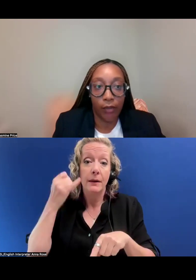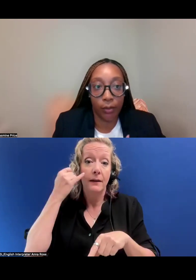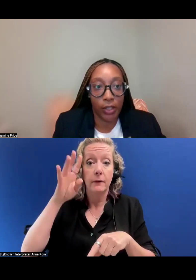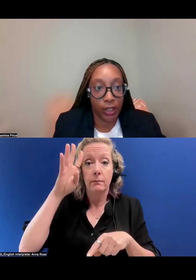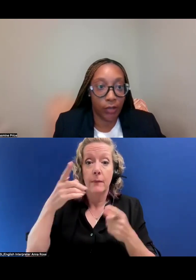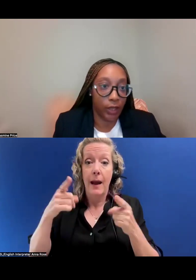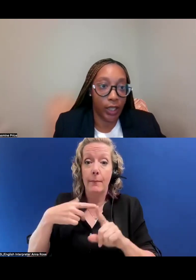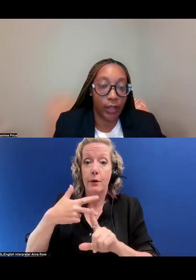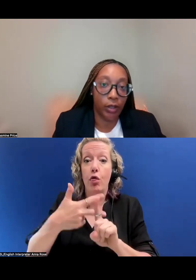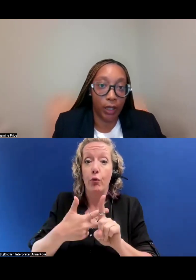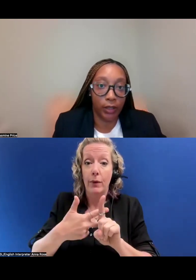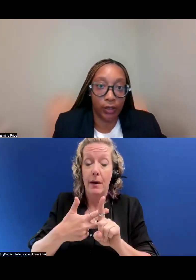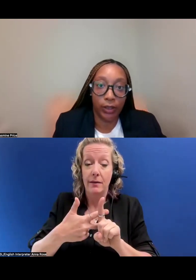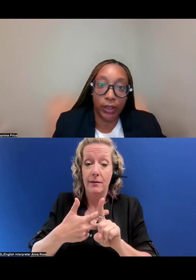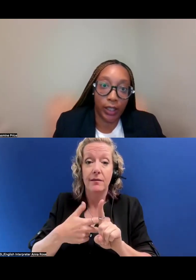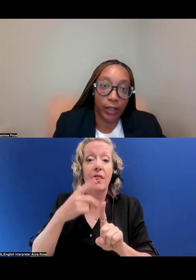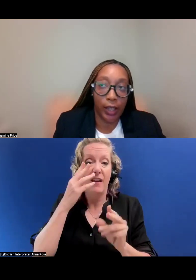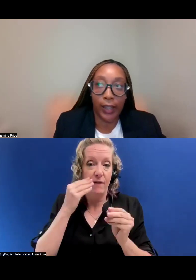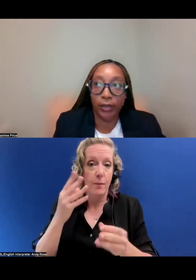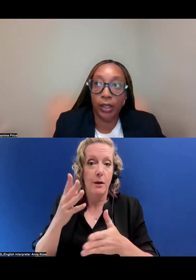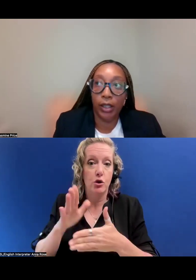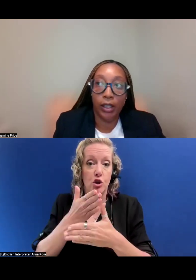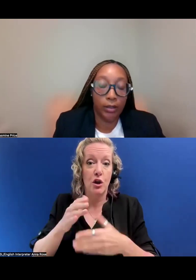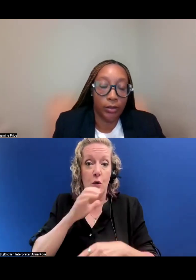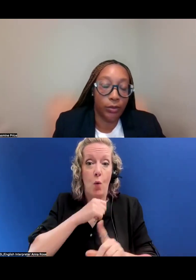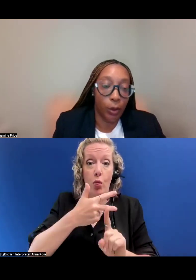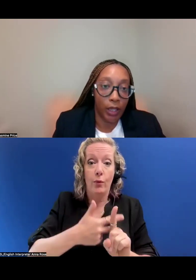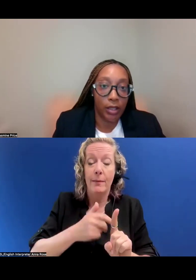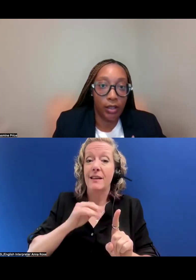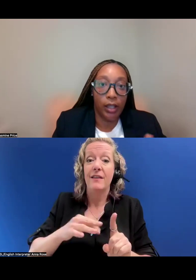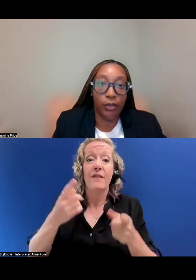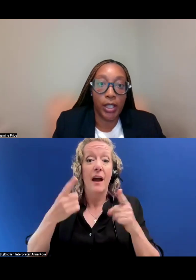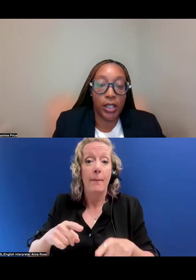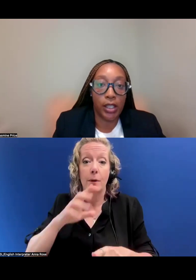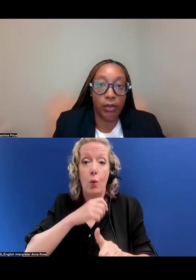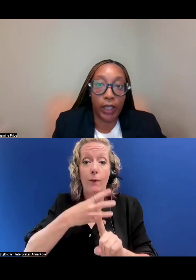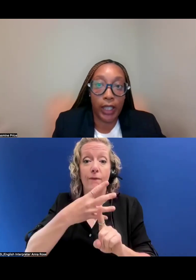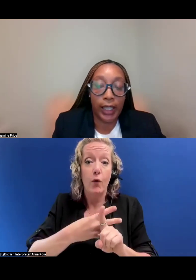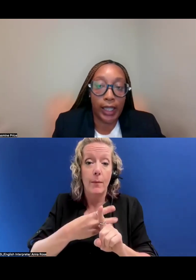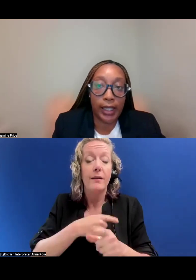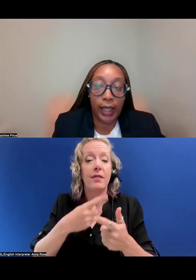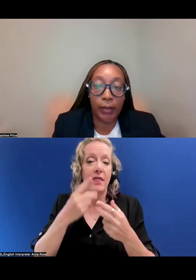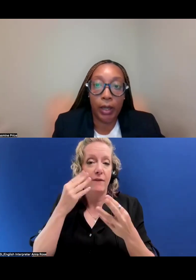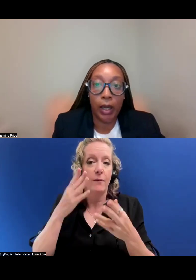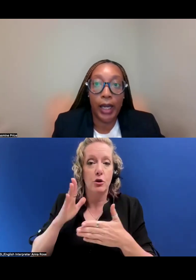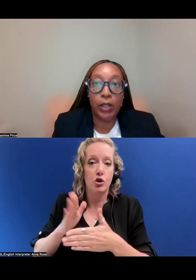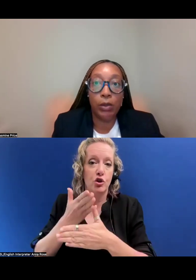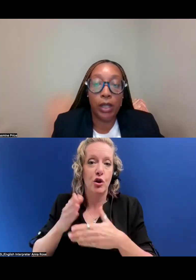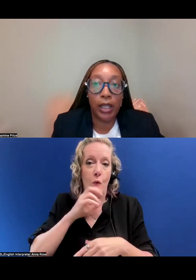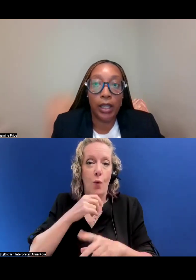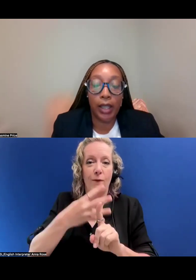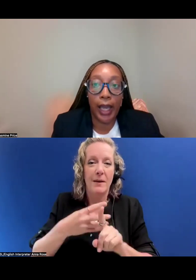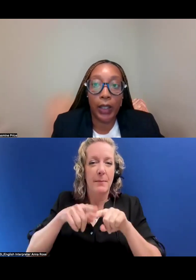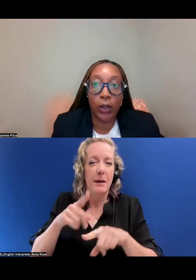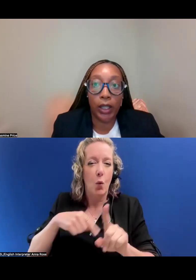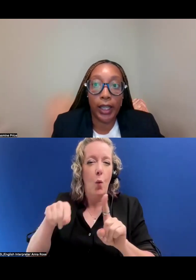that information is then relayed at 3 months. If it's done at 4 months, the information is then relayed at that time. I do